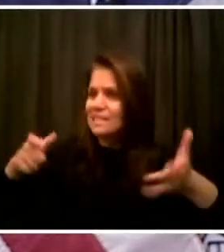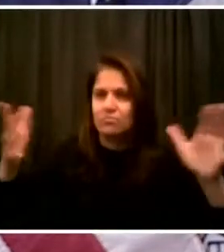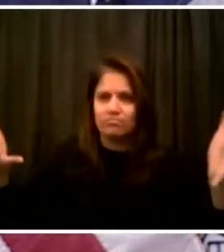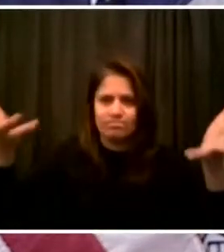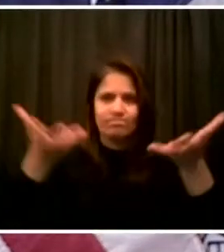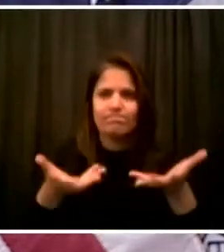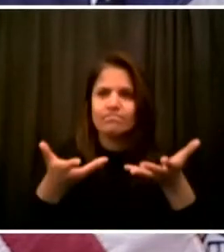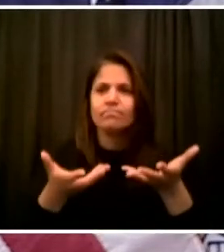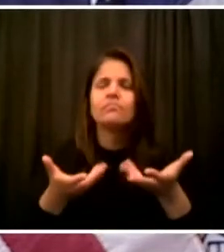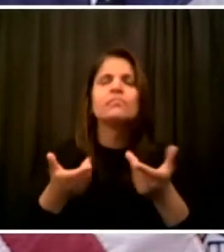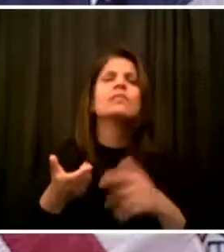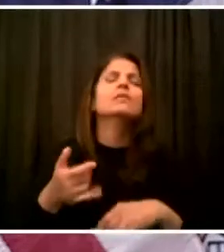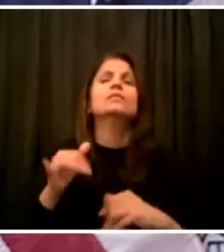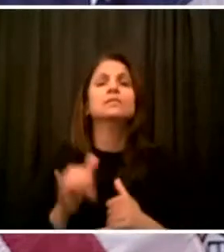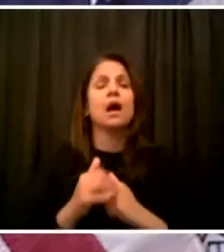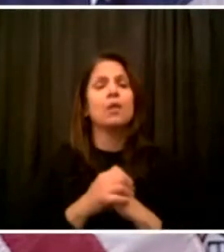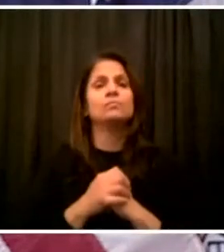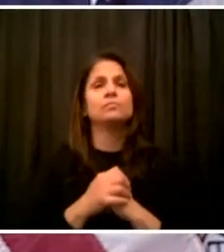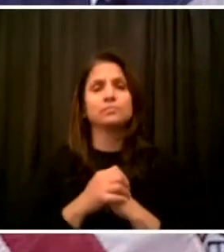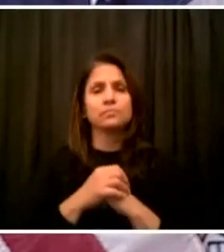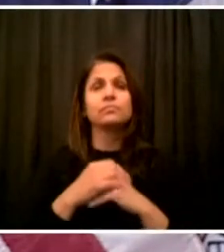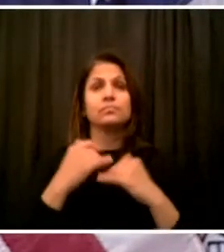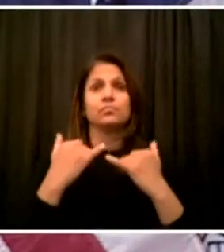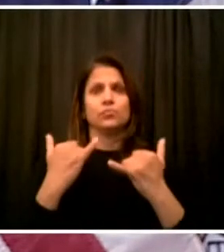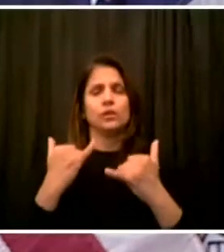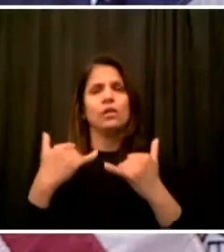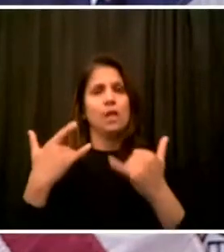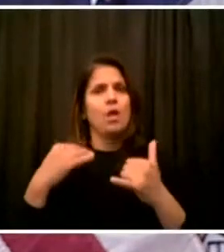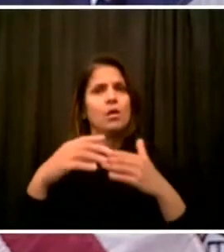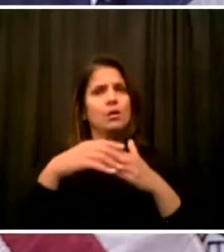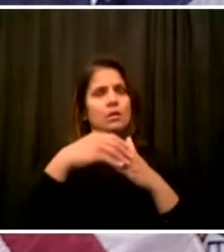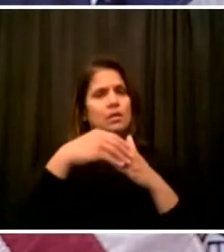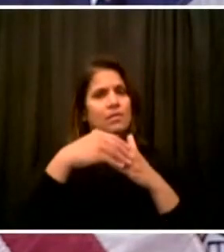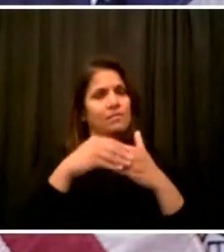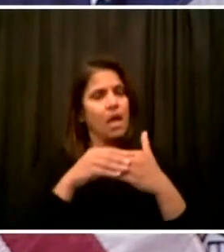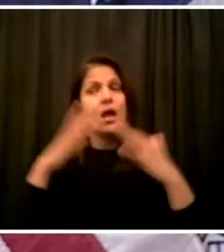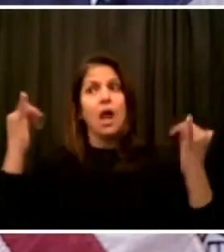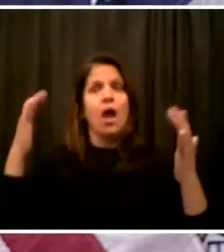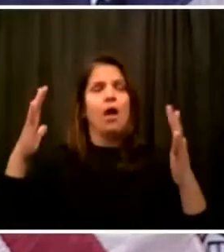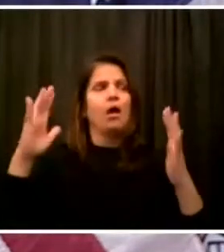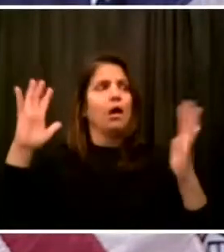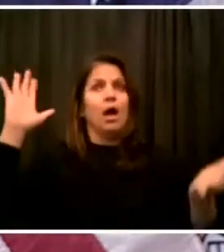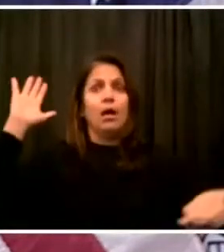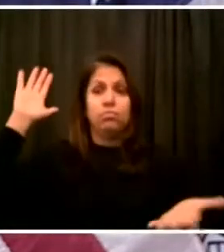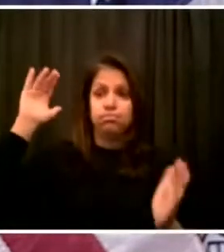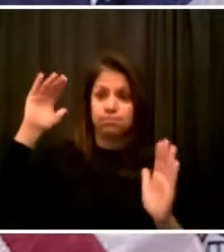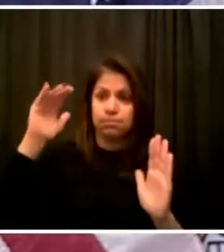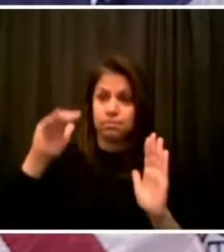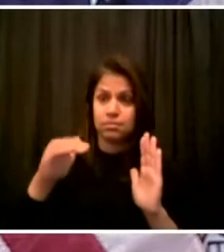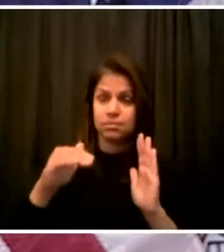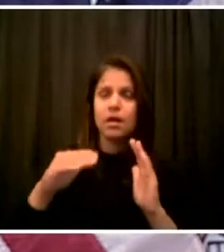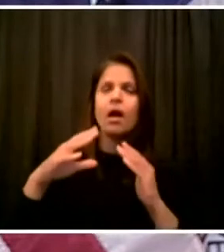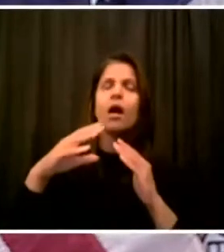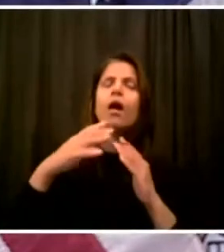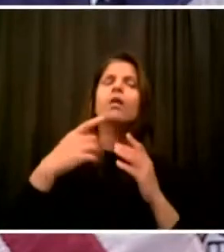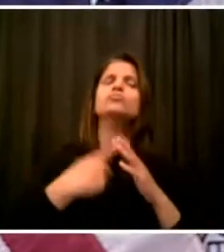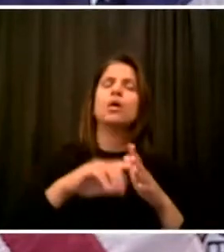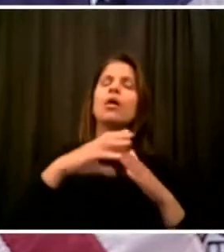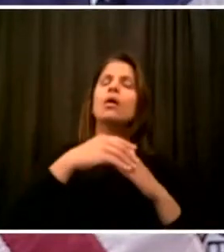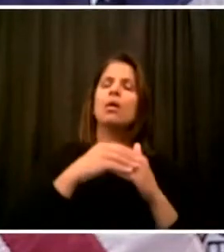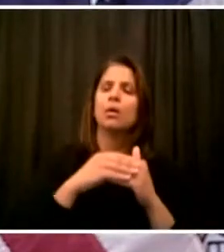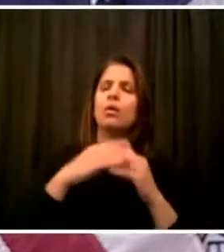course I want any and all checks and balances in the process. So I don't know about the specific business you're referring